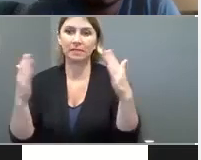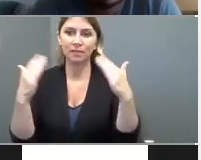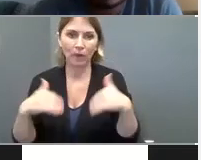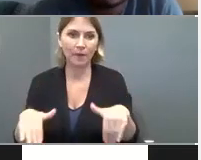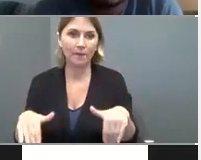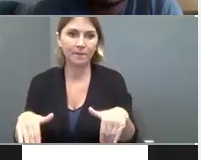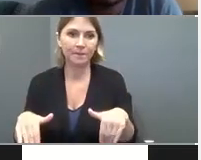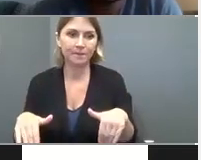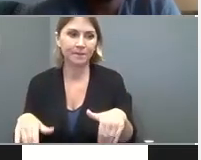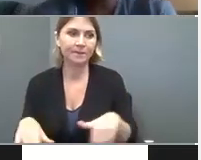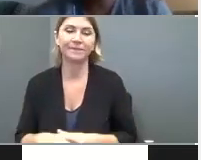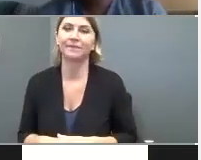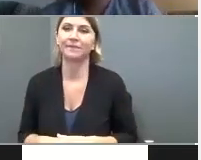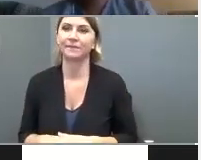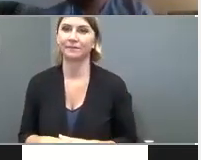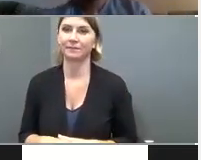reviewing.